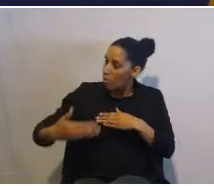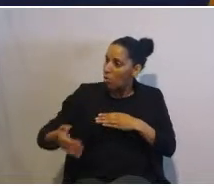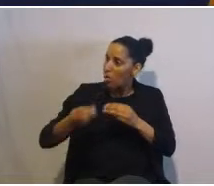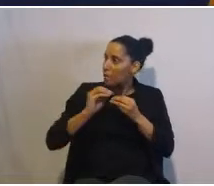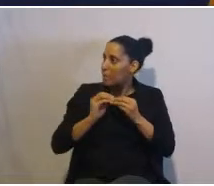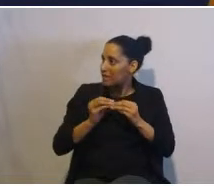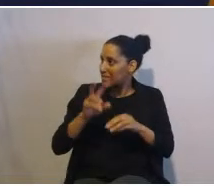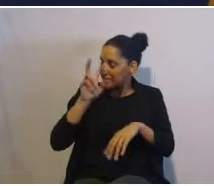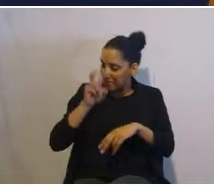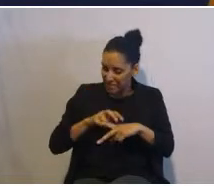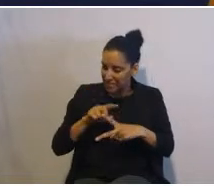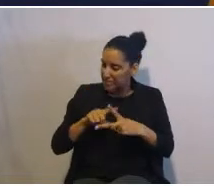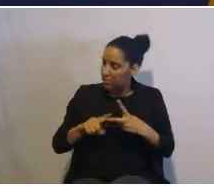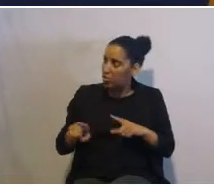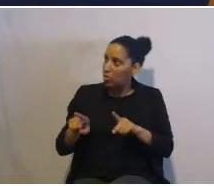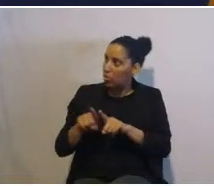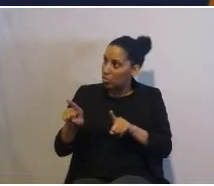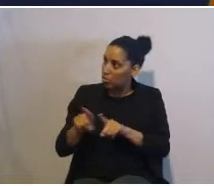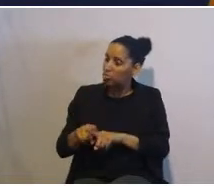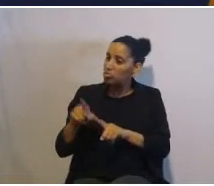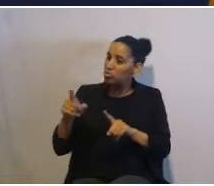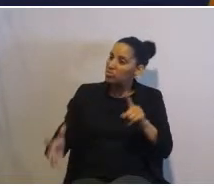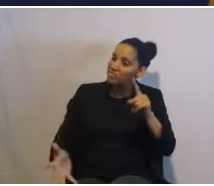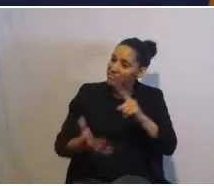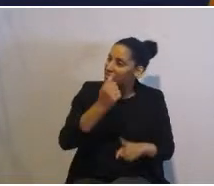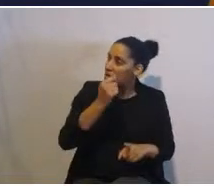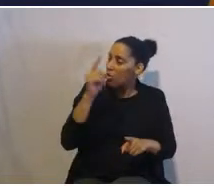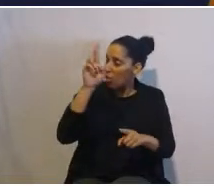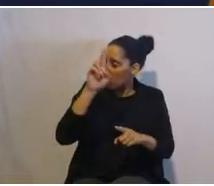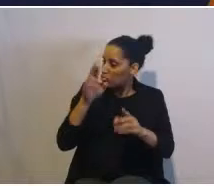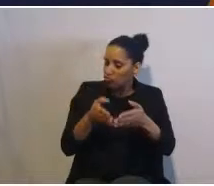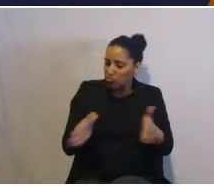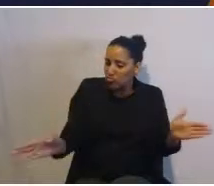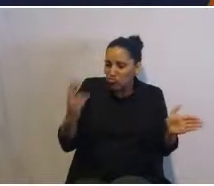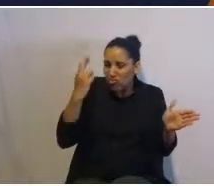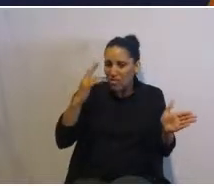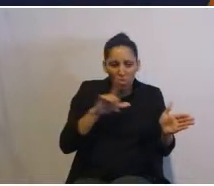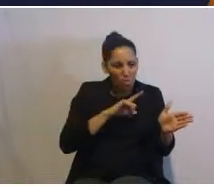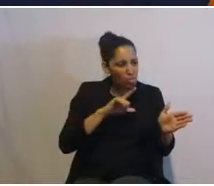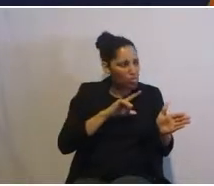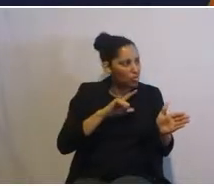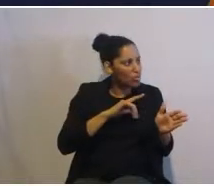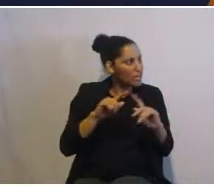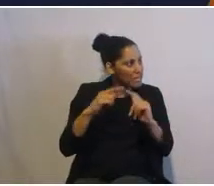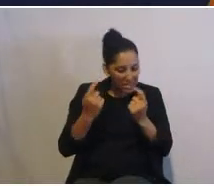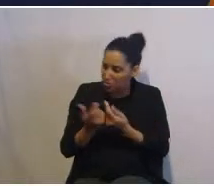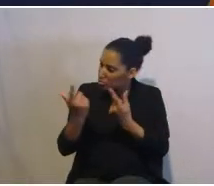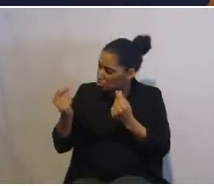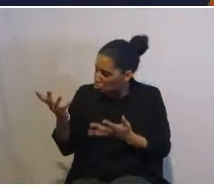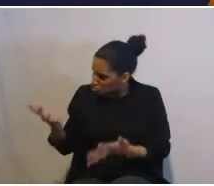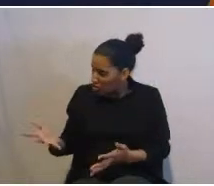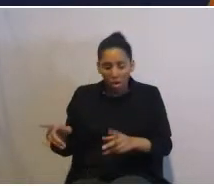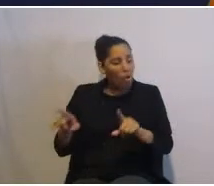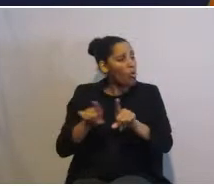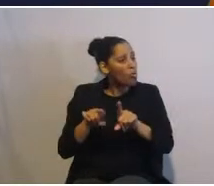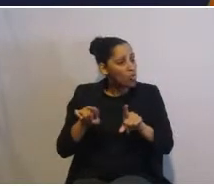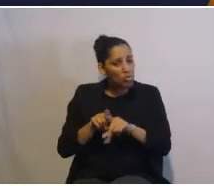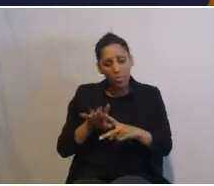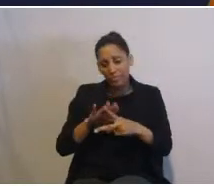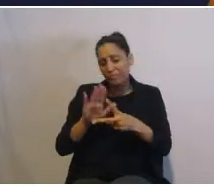required, the execution of that maintenance, the scoping of maintenance, and the team will do that. Then we have to